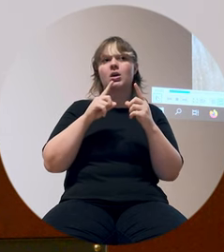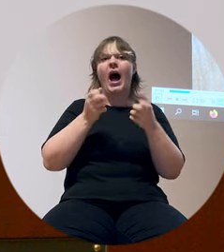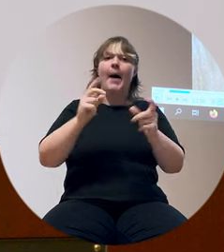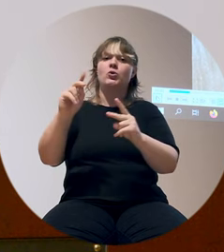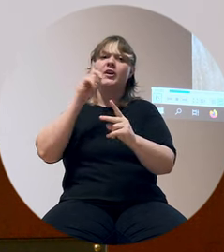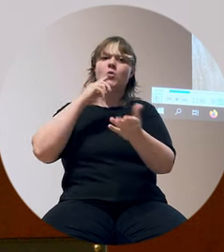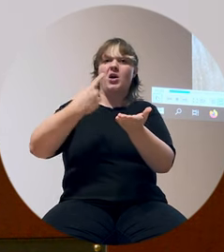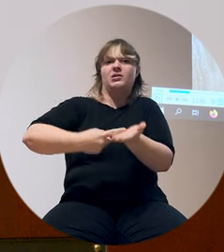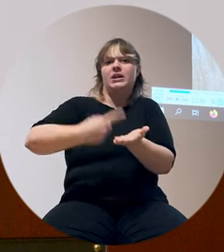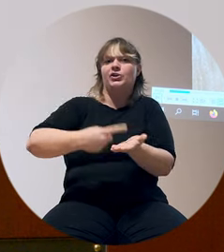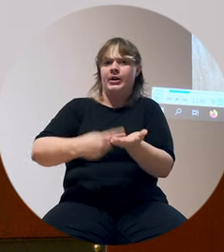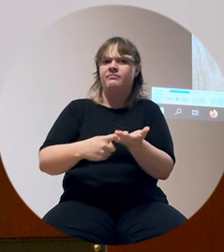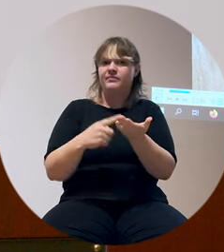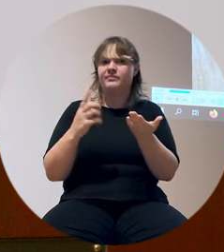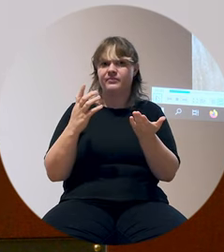dialogue.